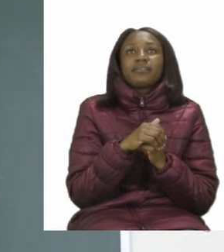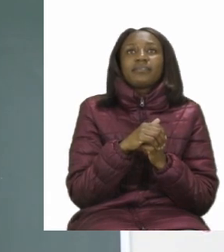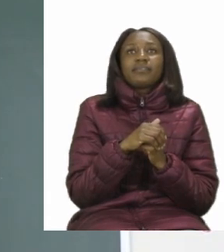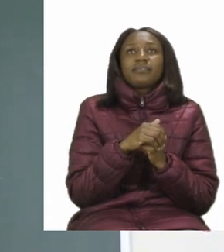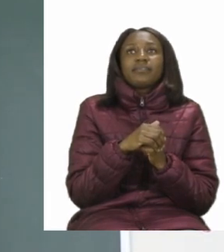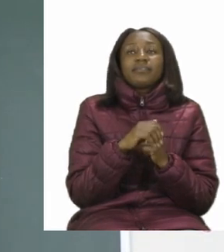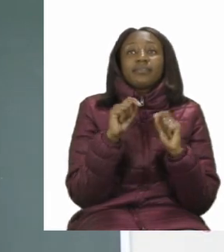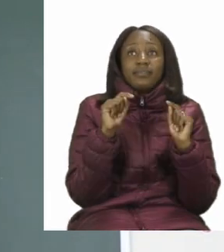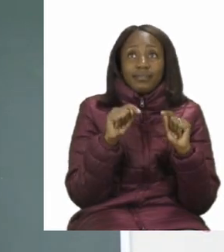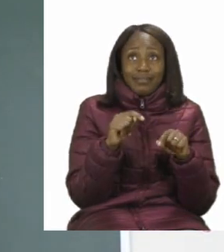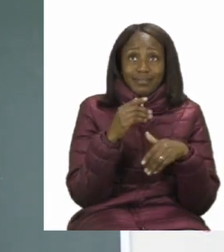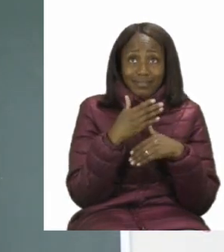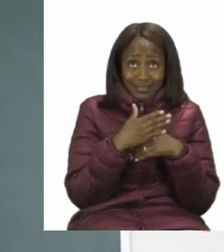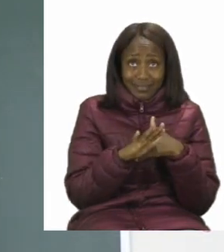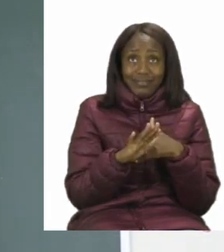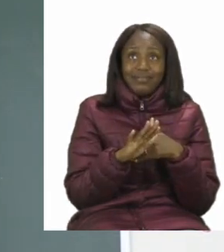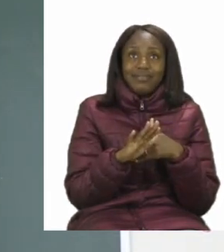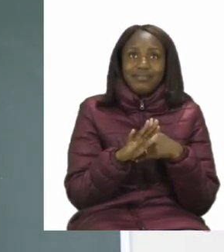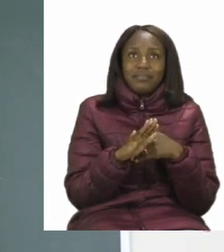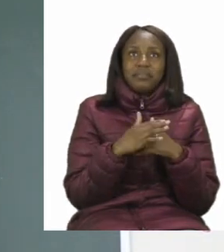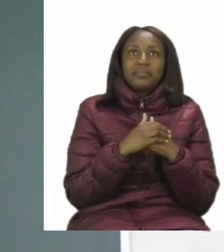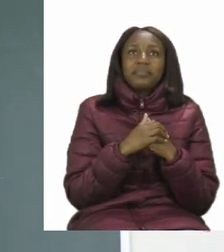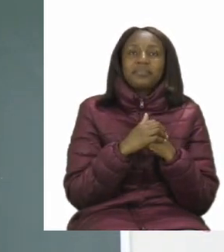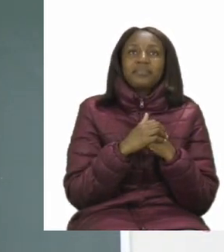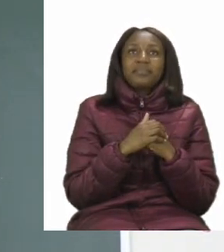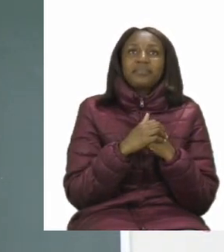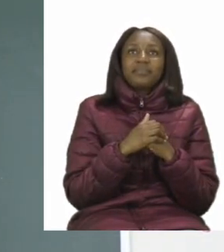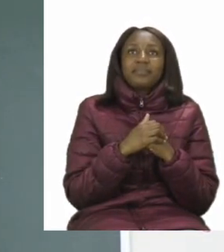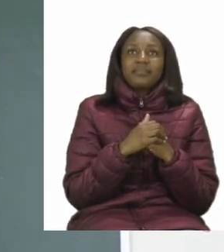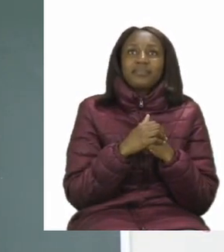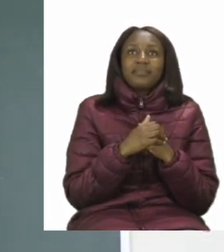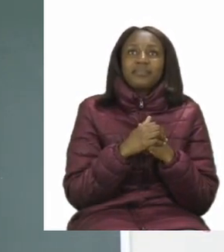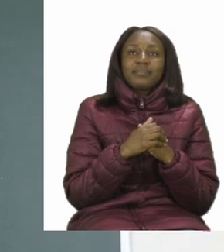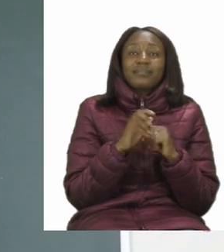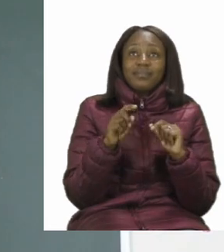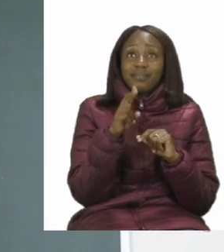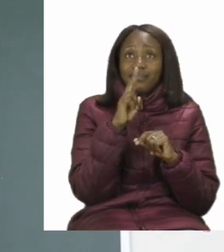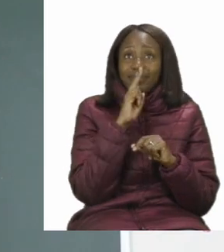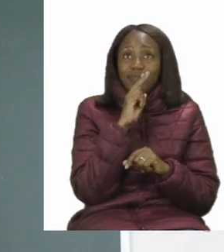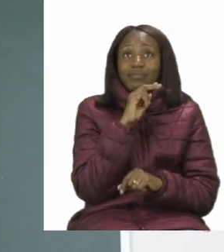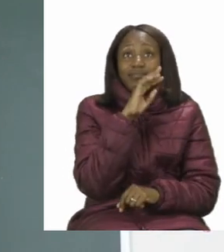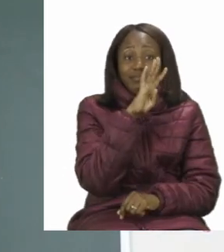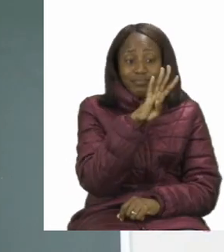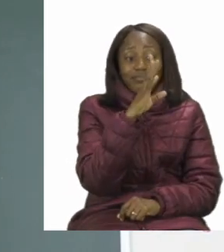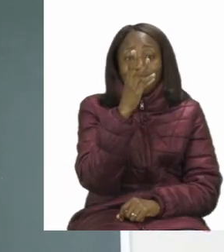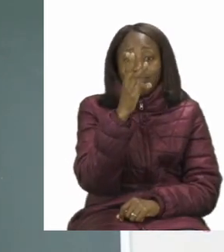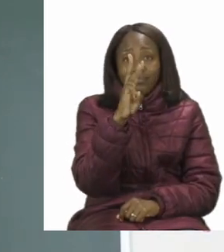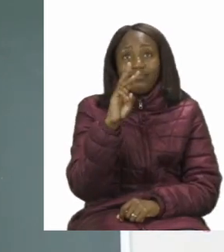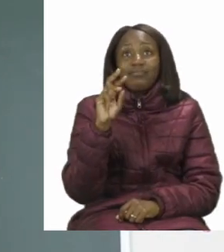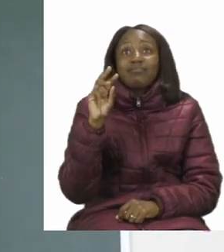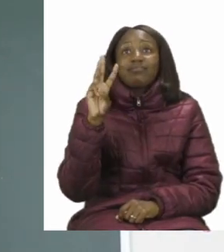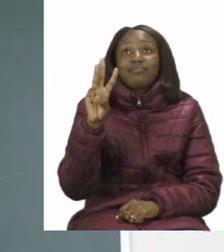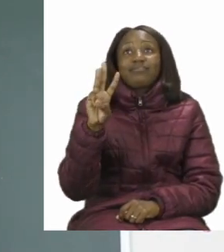Now we have completed our sum. Our answer is